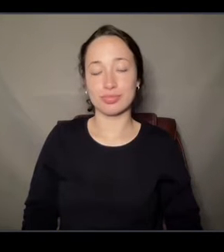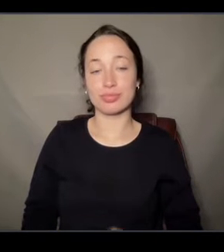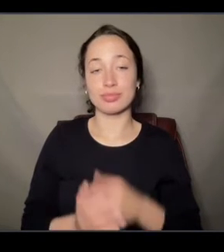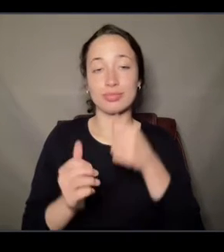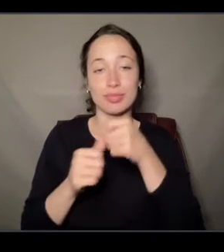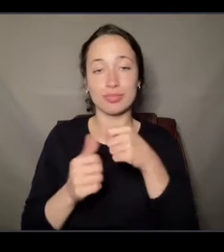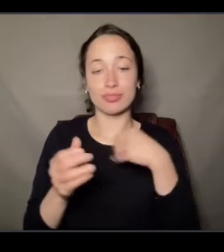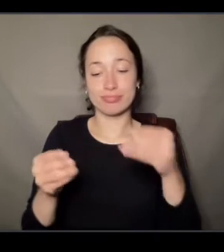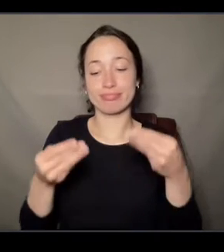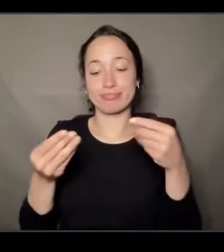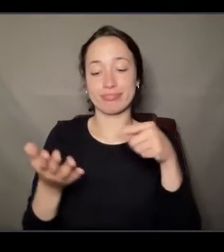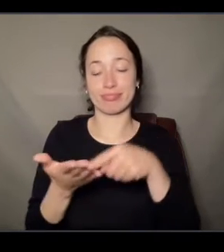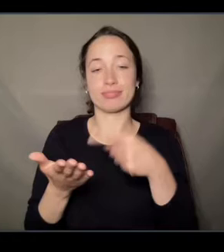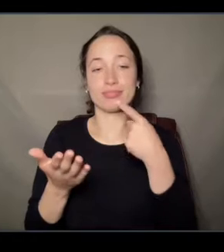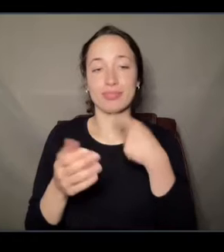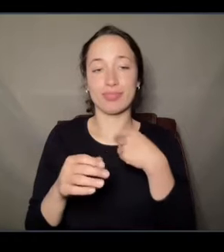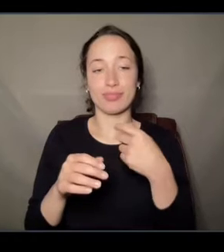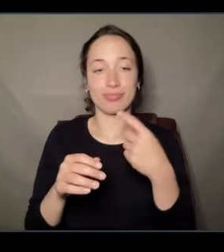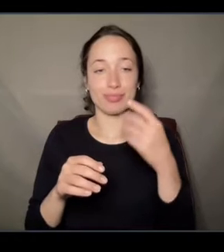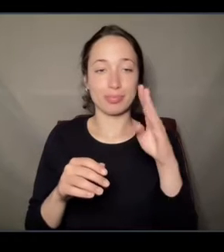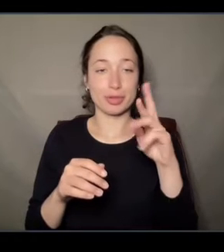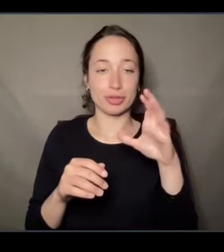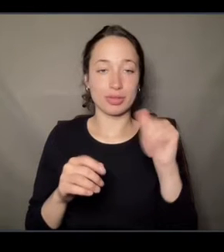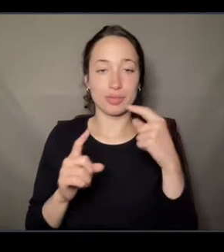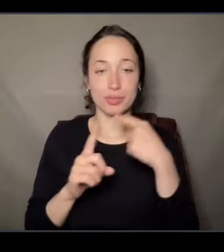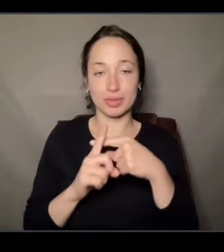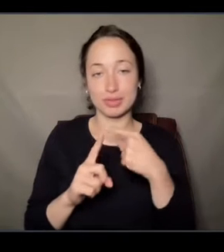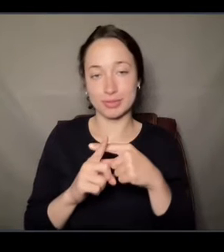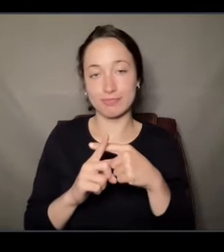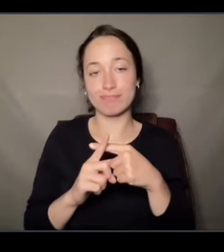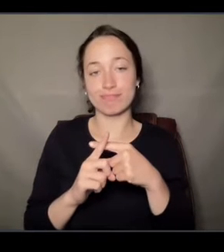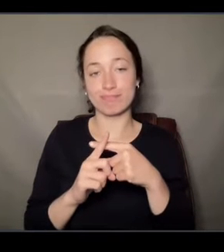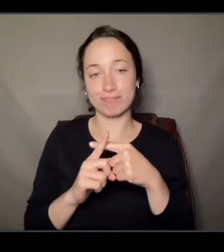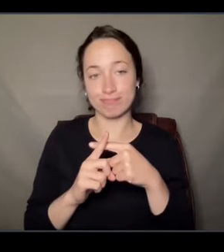This is the letter I got that said that I was BRCA positive.